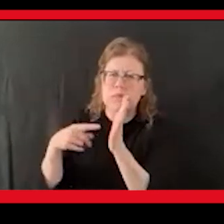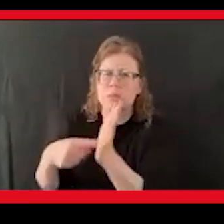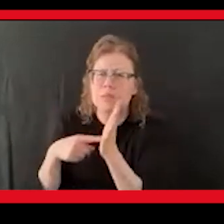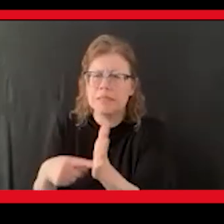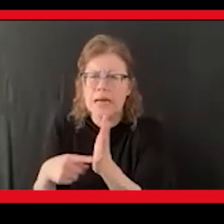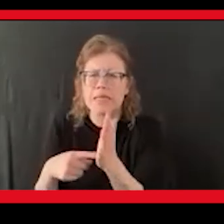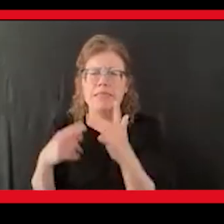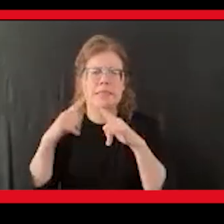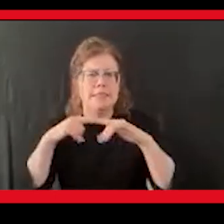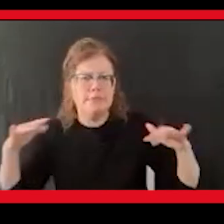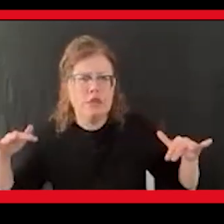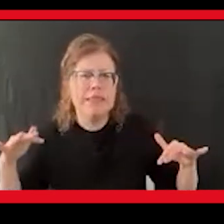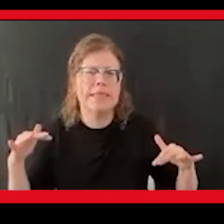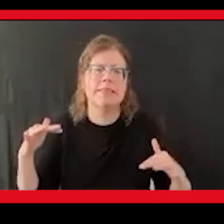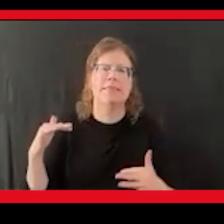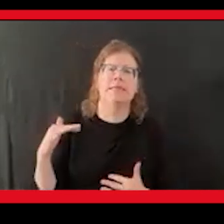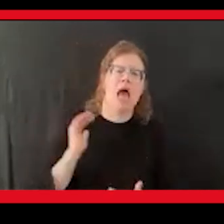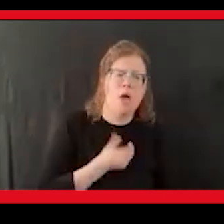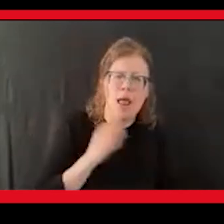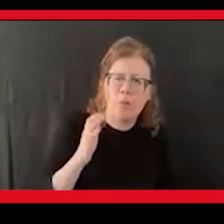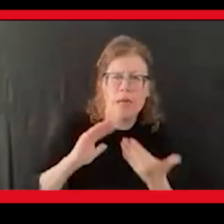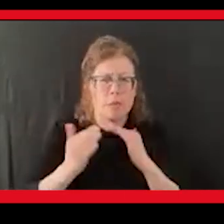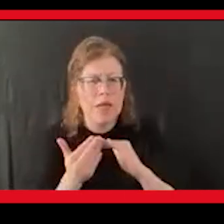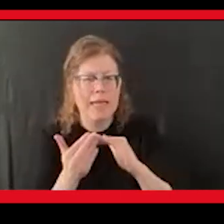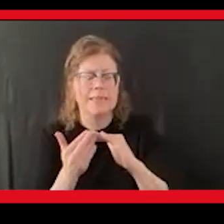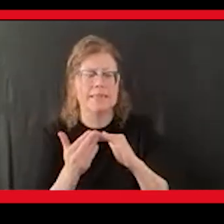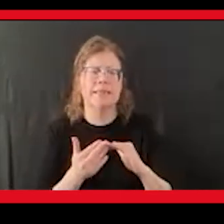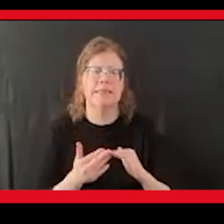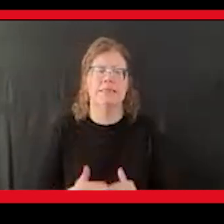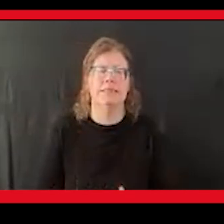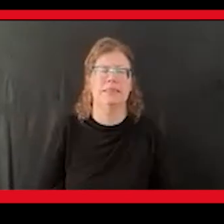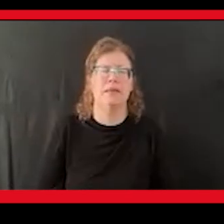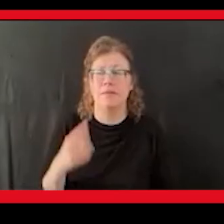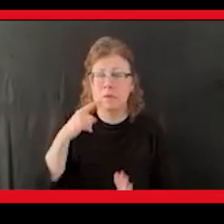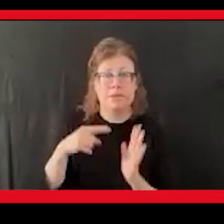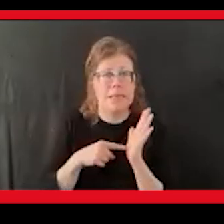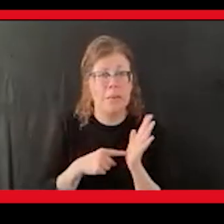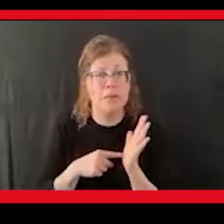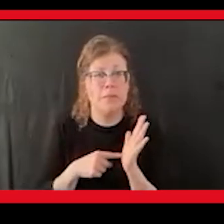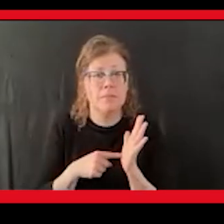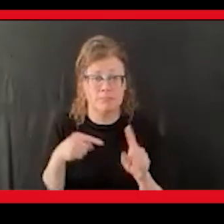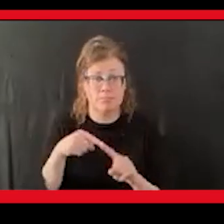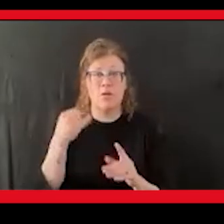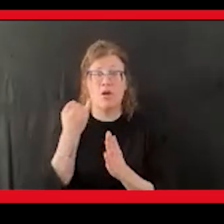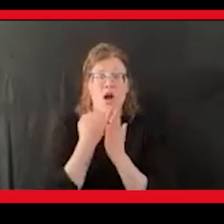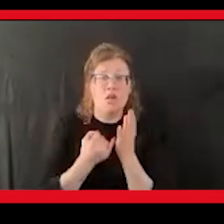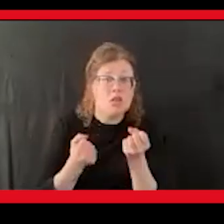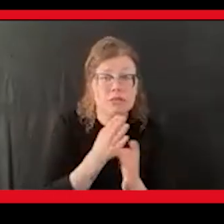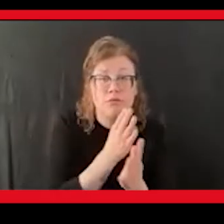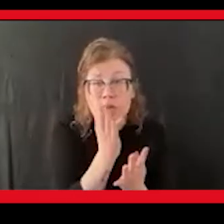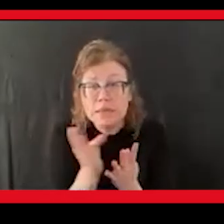communities, including but not limited to artistic discipline, gender,